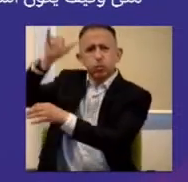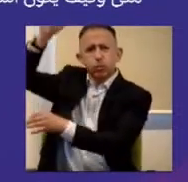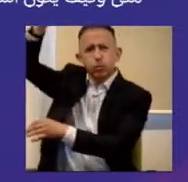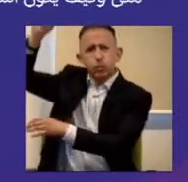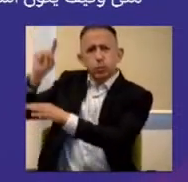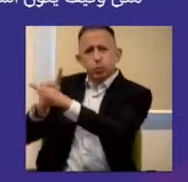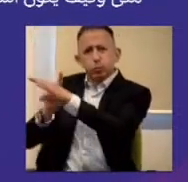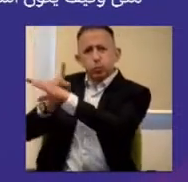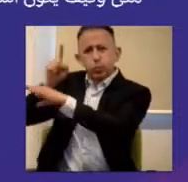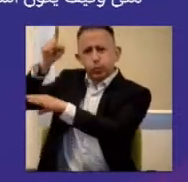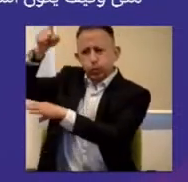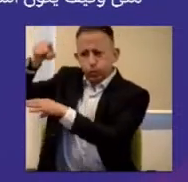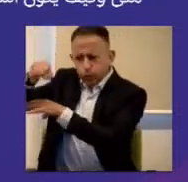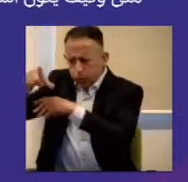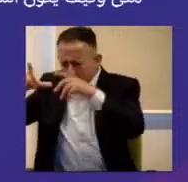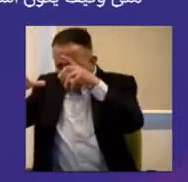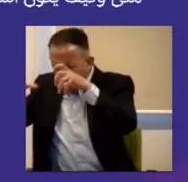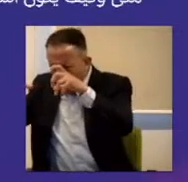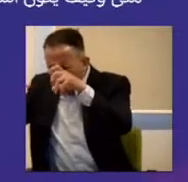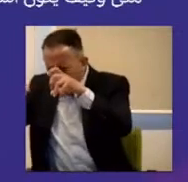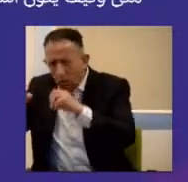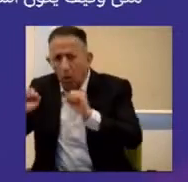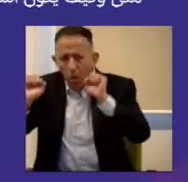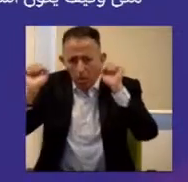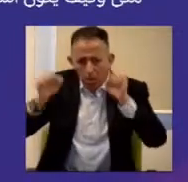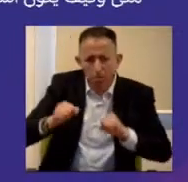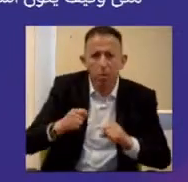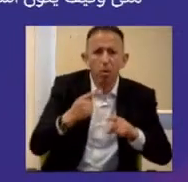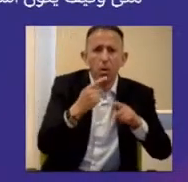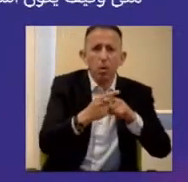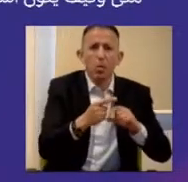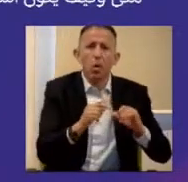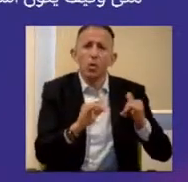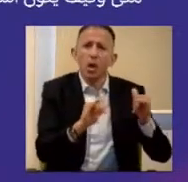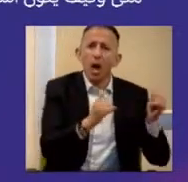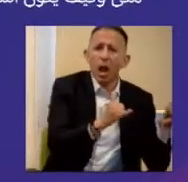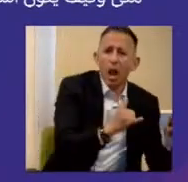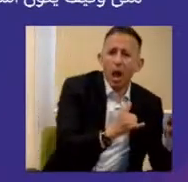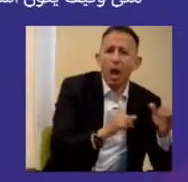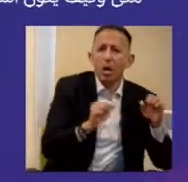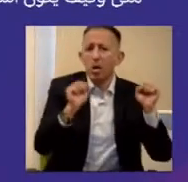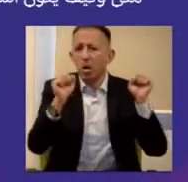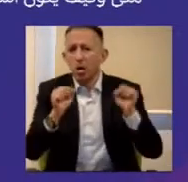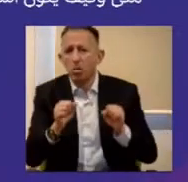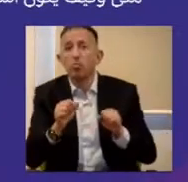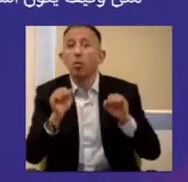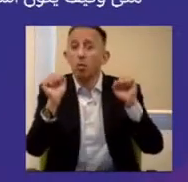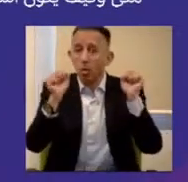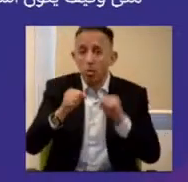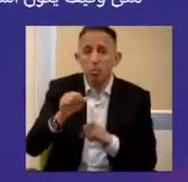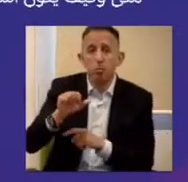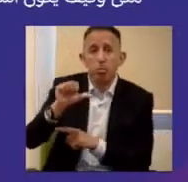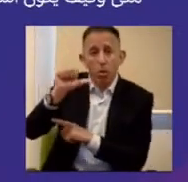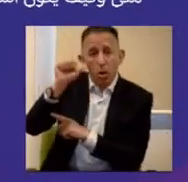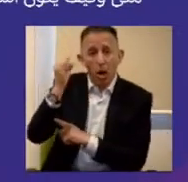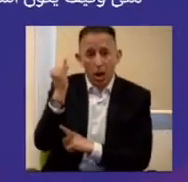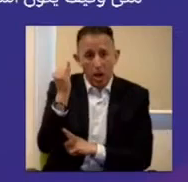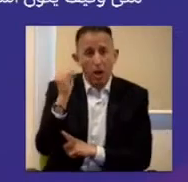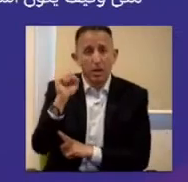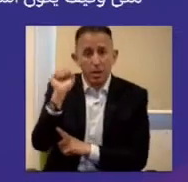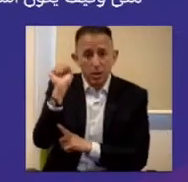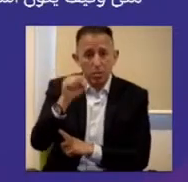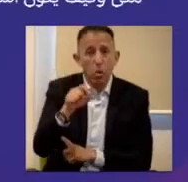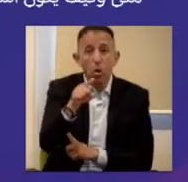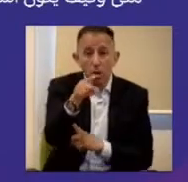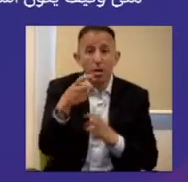So this is a major cognitive function I illustrated for education later. Learning. In order